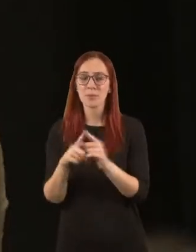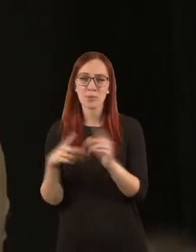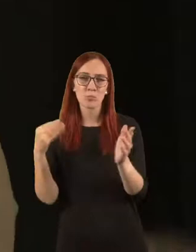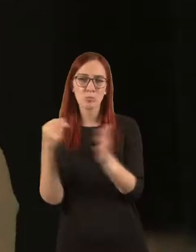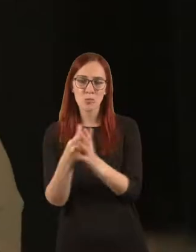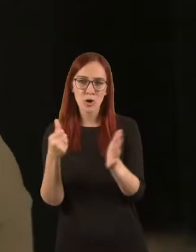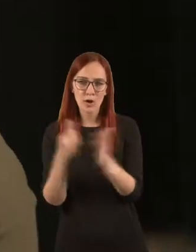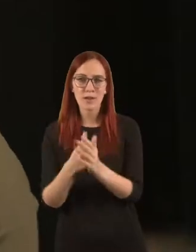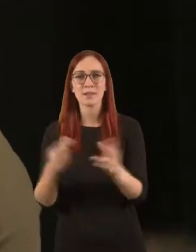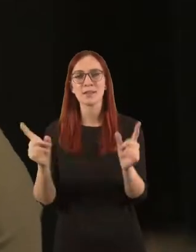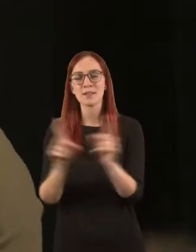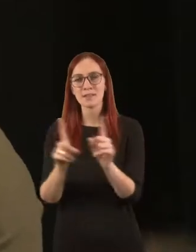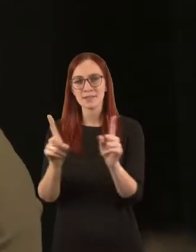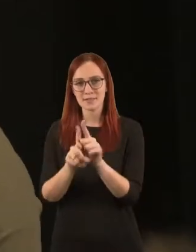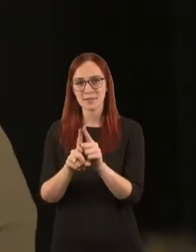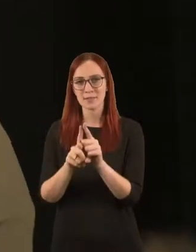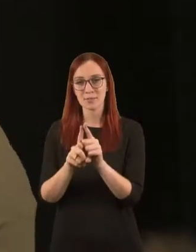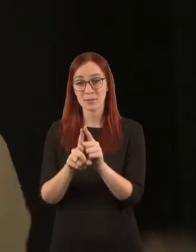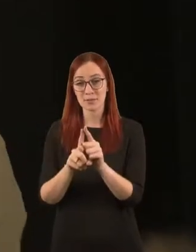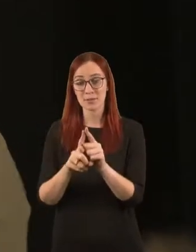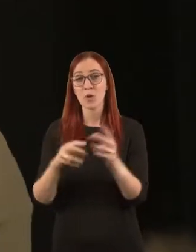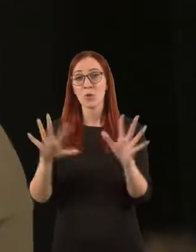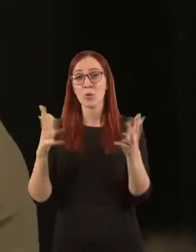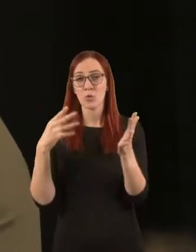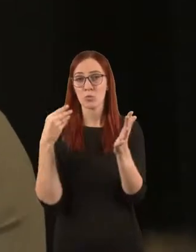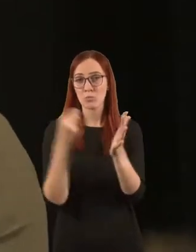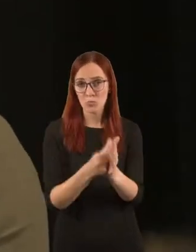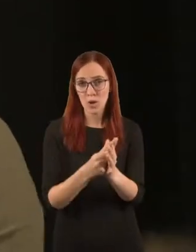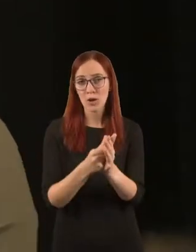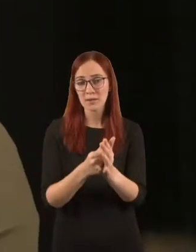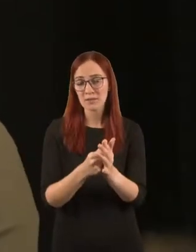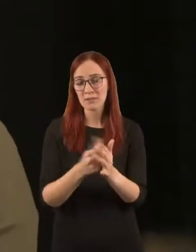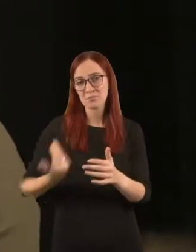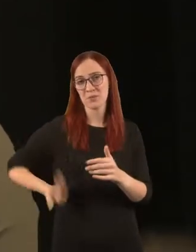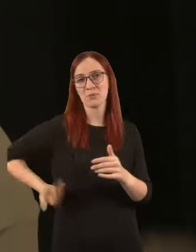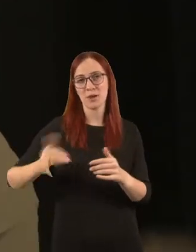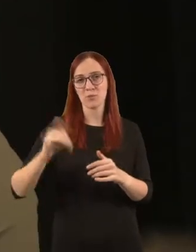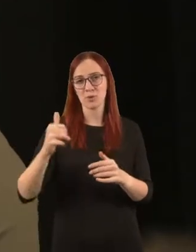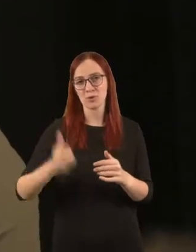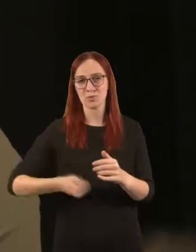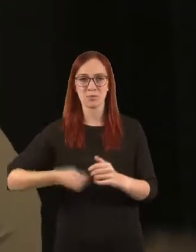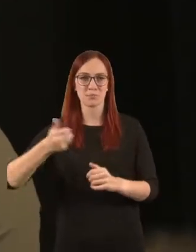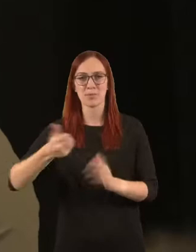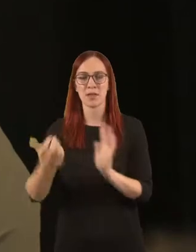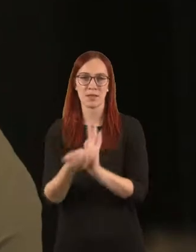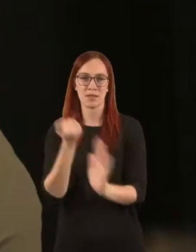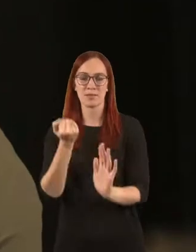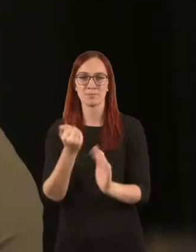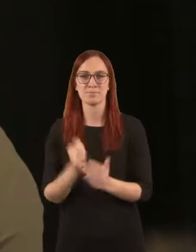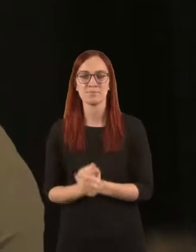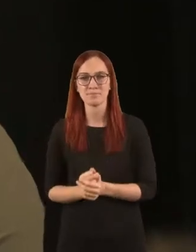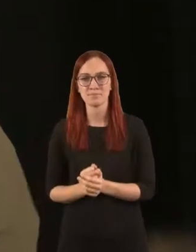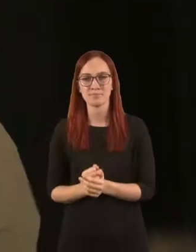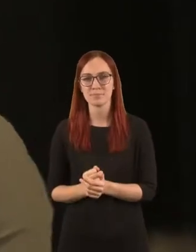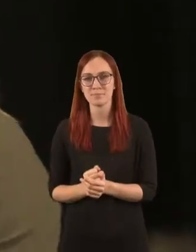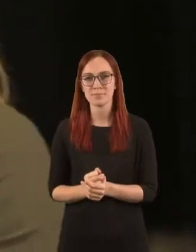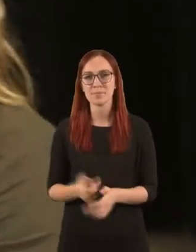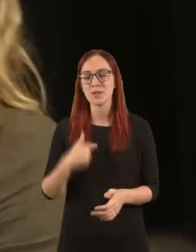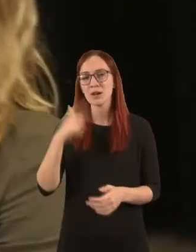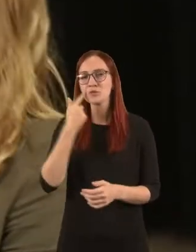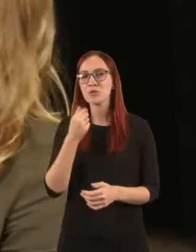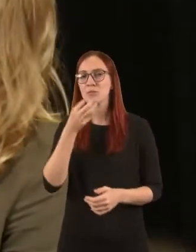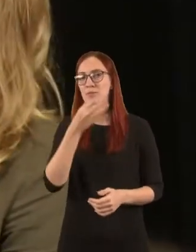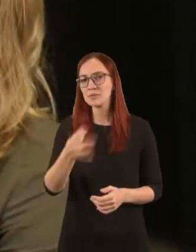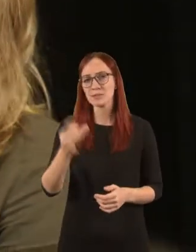of population who would agree to invest into better quality of life. So this is a very